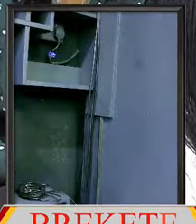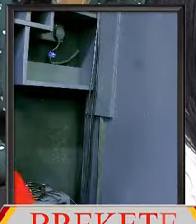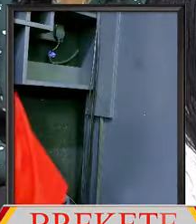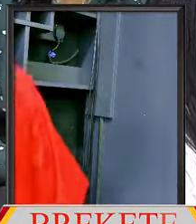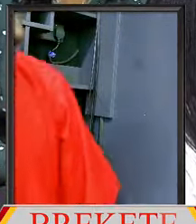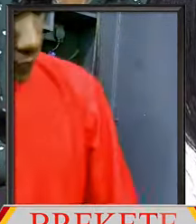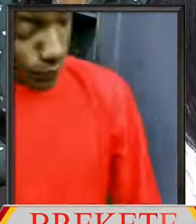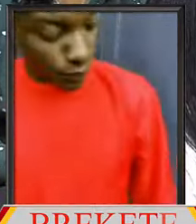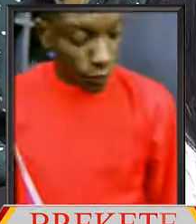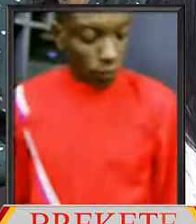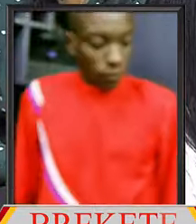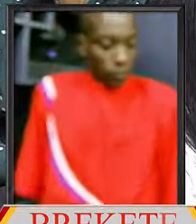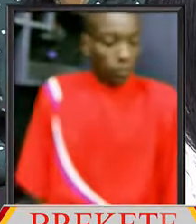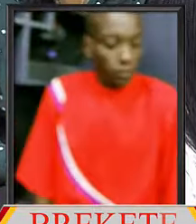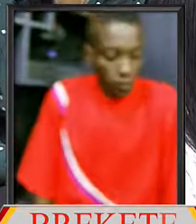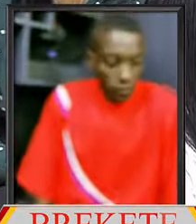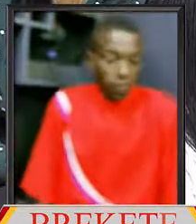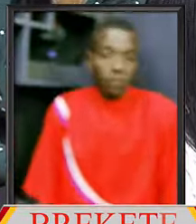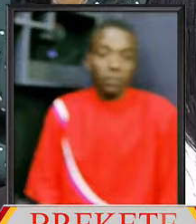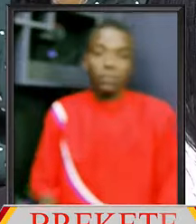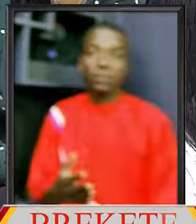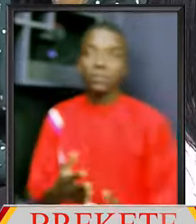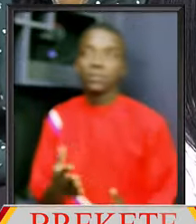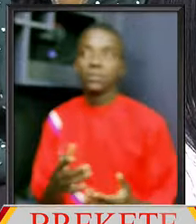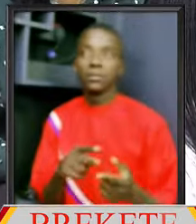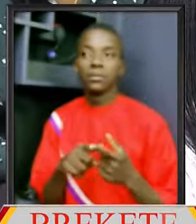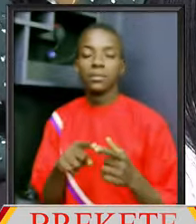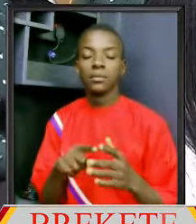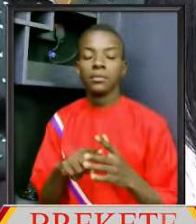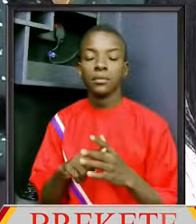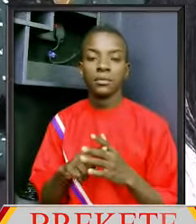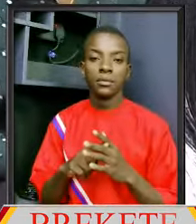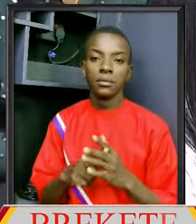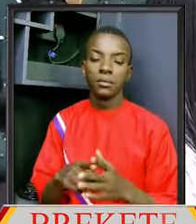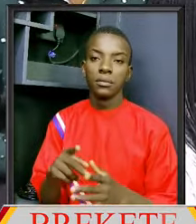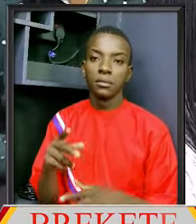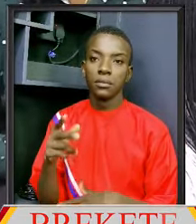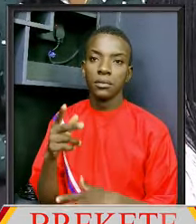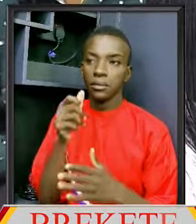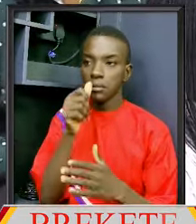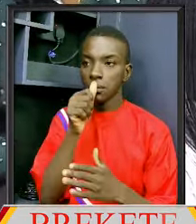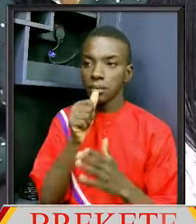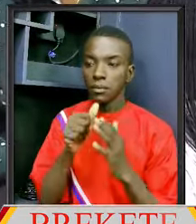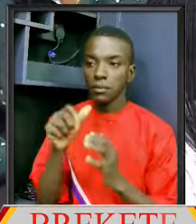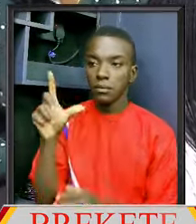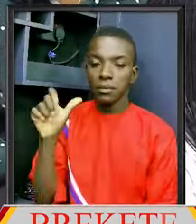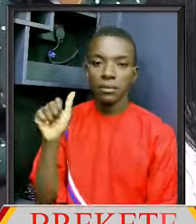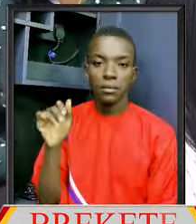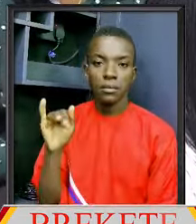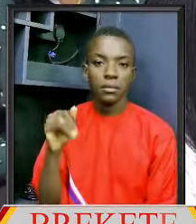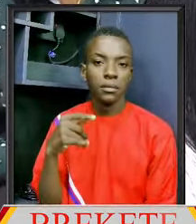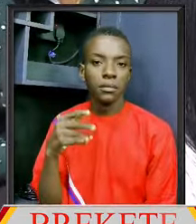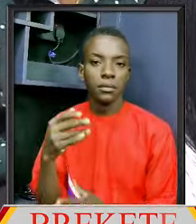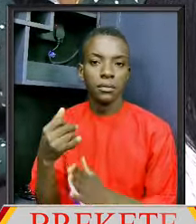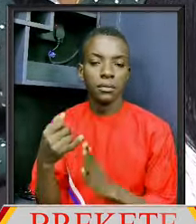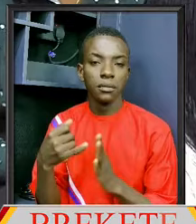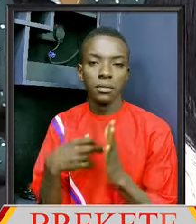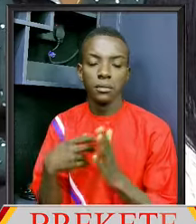hospital or you, we lab scientists want start your own, like private one. The law